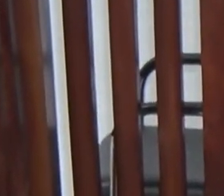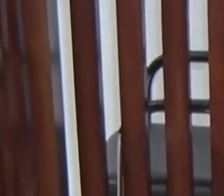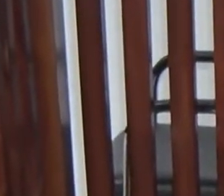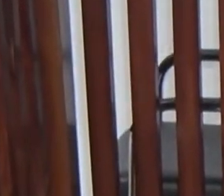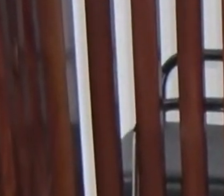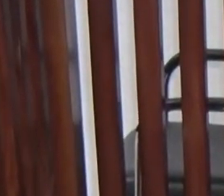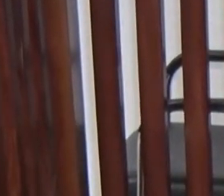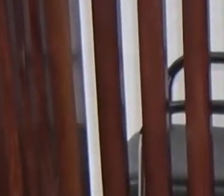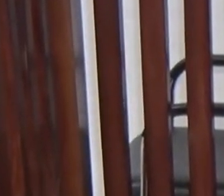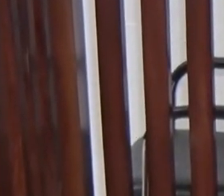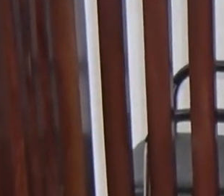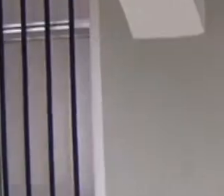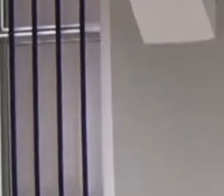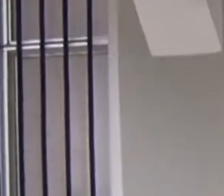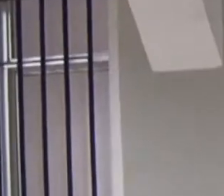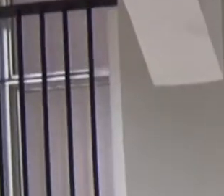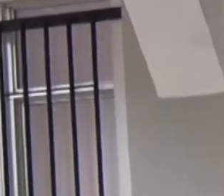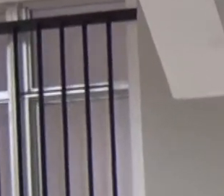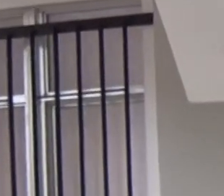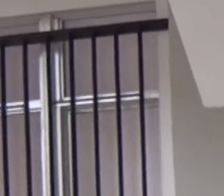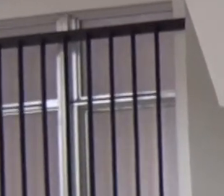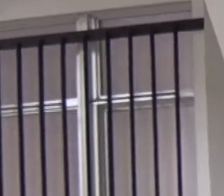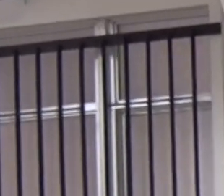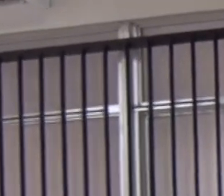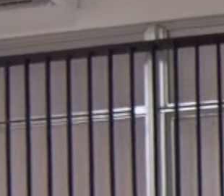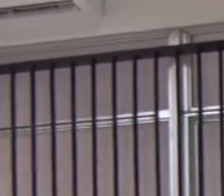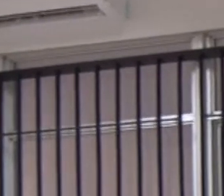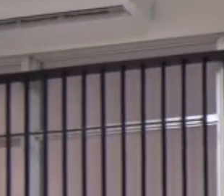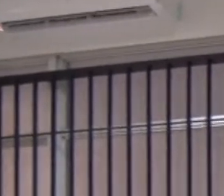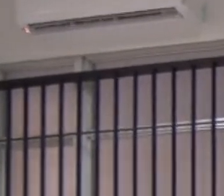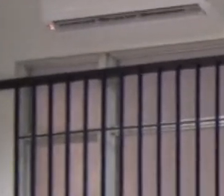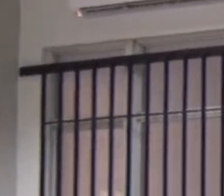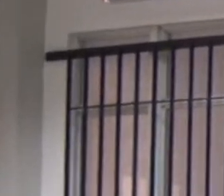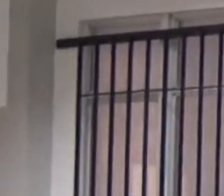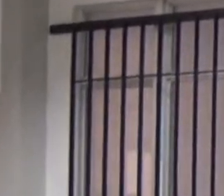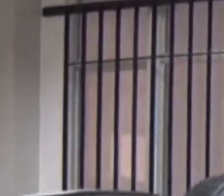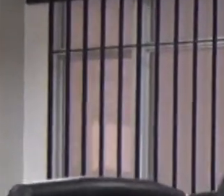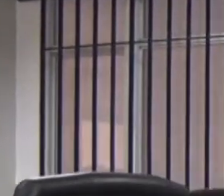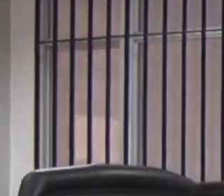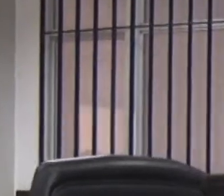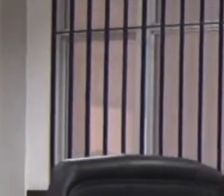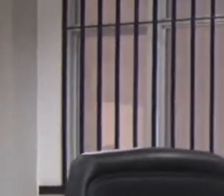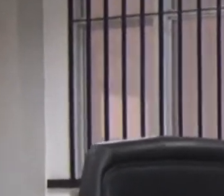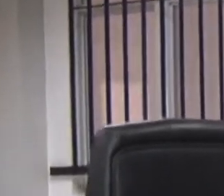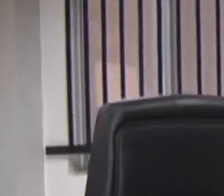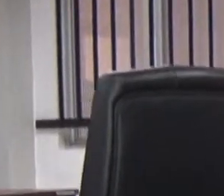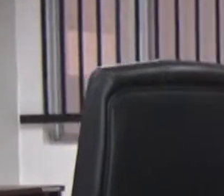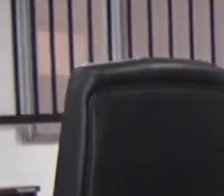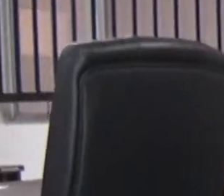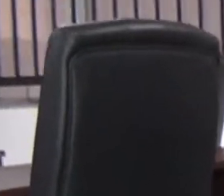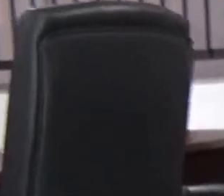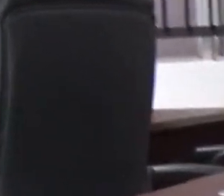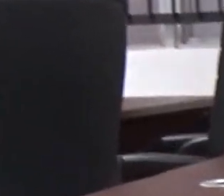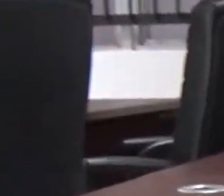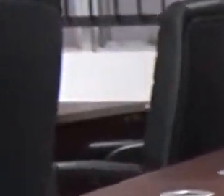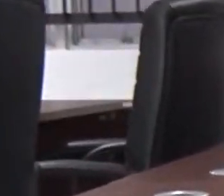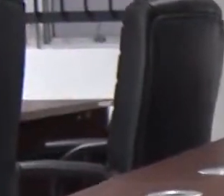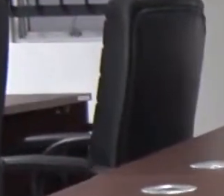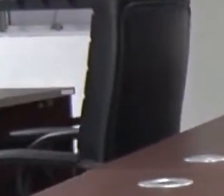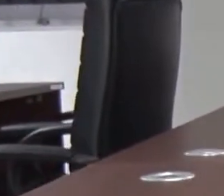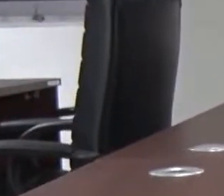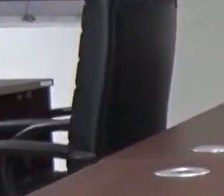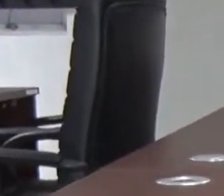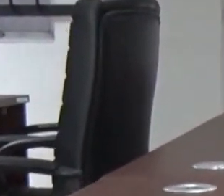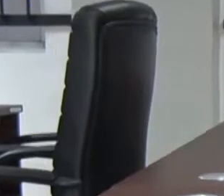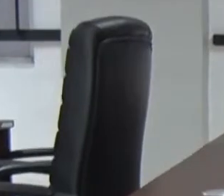courtrooms, 15 judges' chambers, and expand the registry at the Court of Appeal in downtown Kingston as part of a